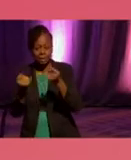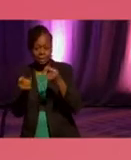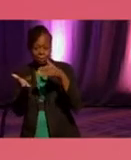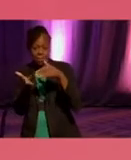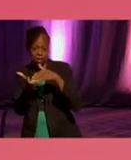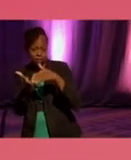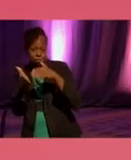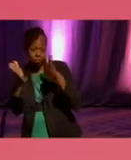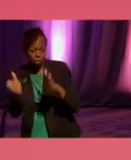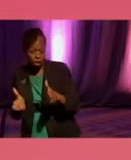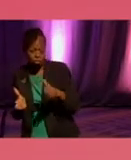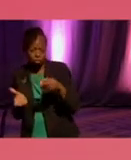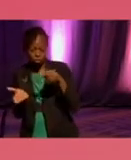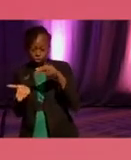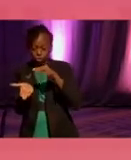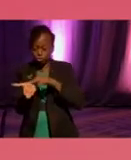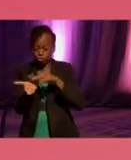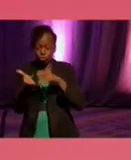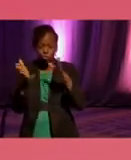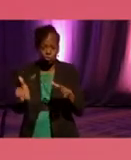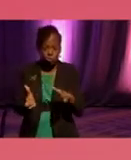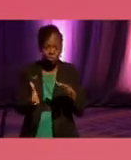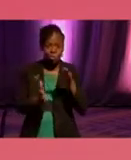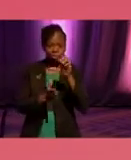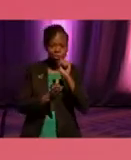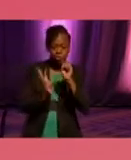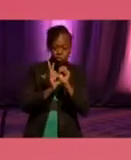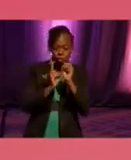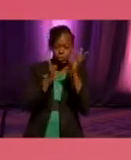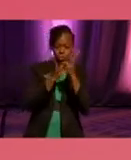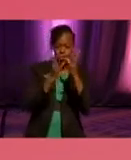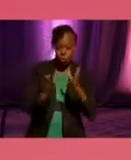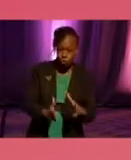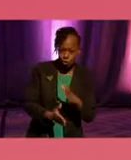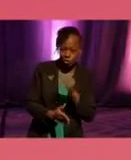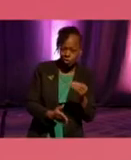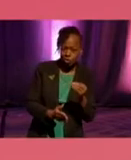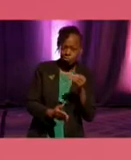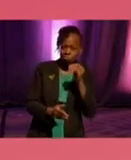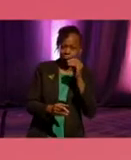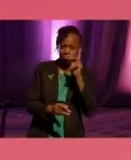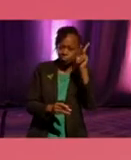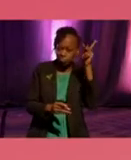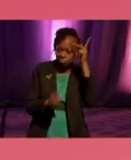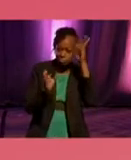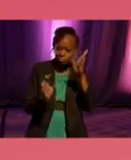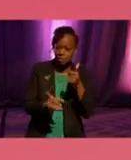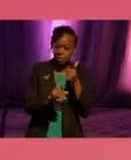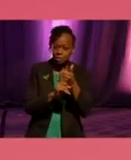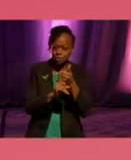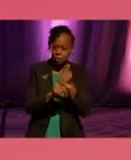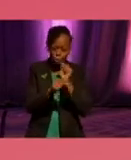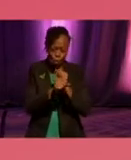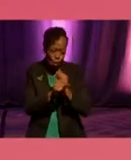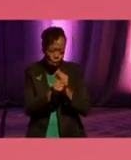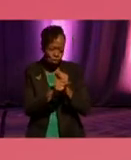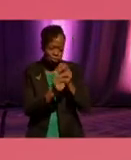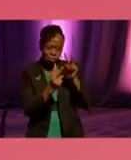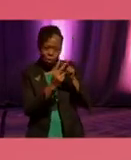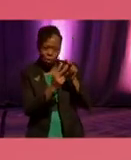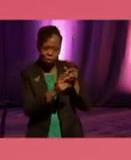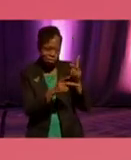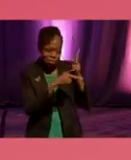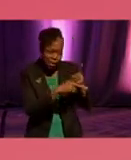physicians, nurses, social workers, and psychologists to really help to address the mental health of our parents in the